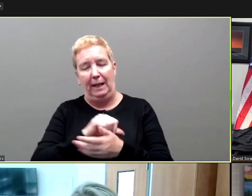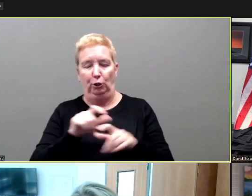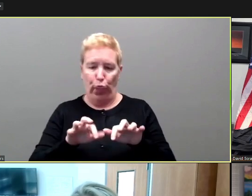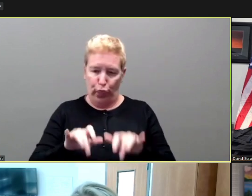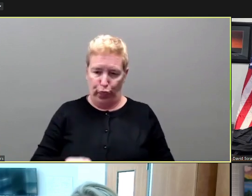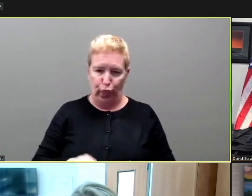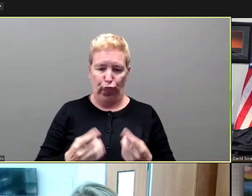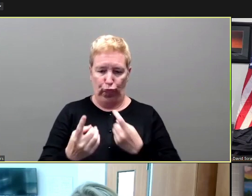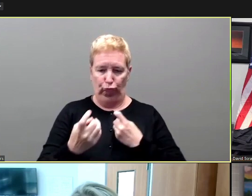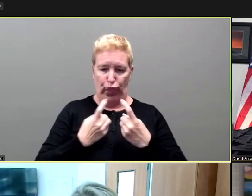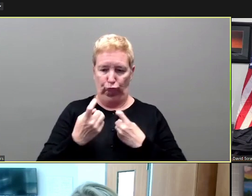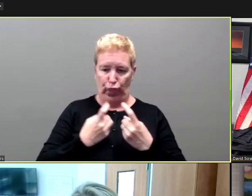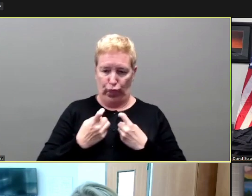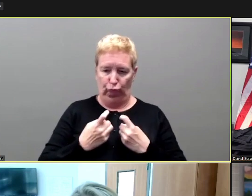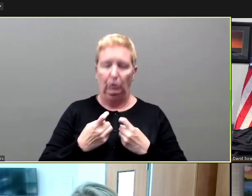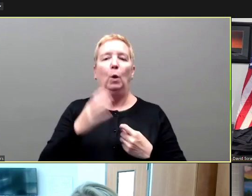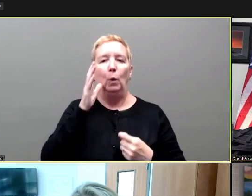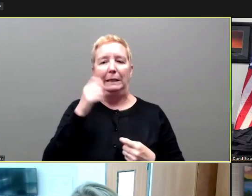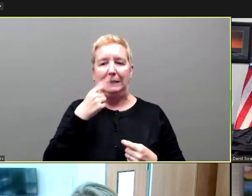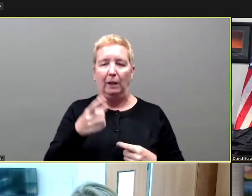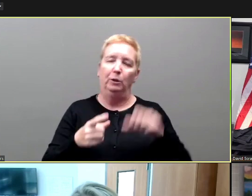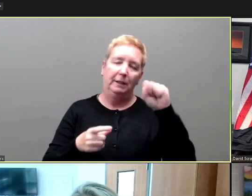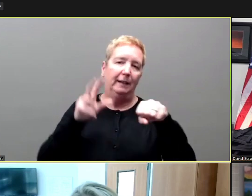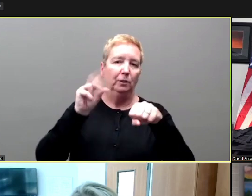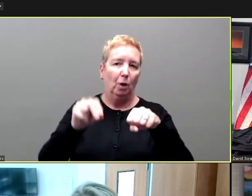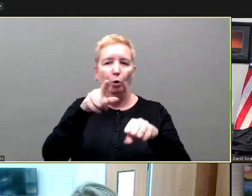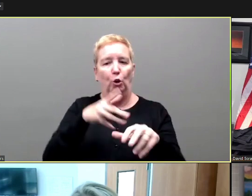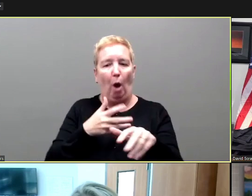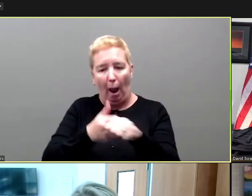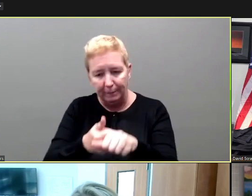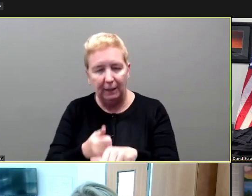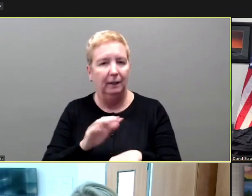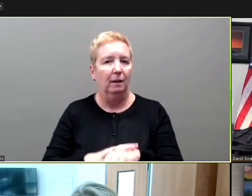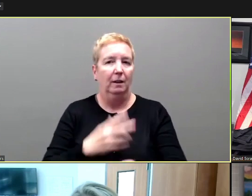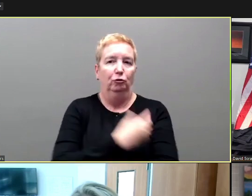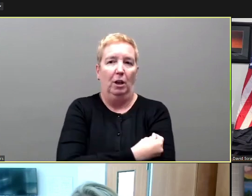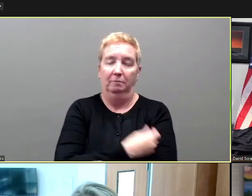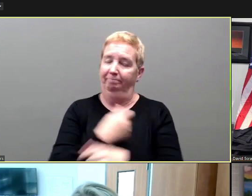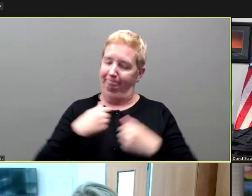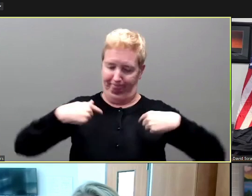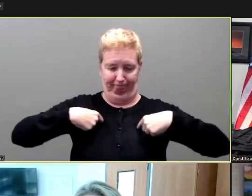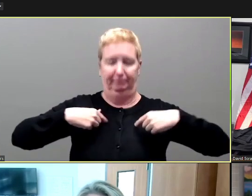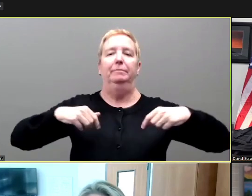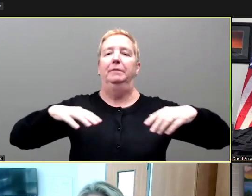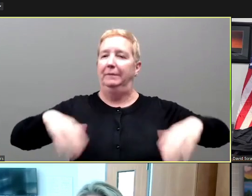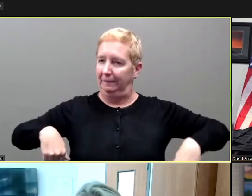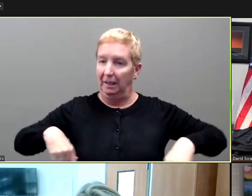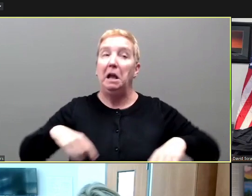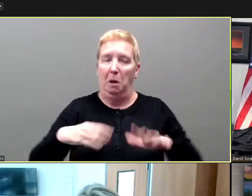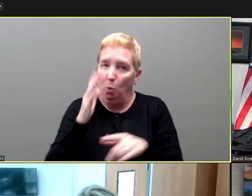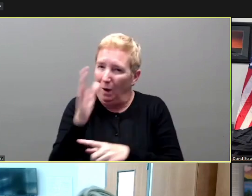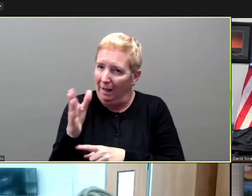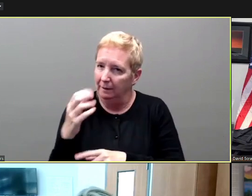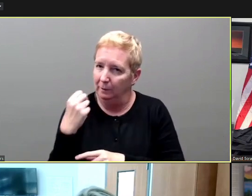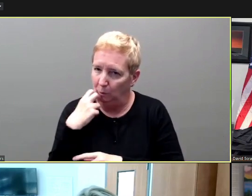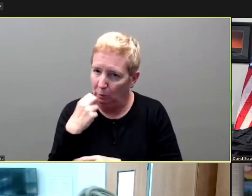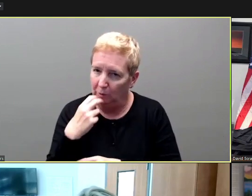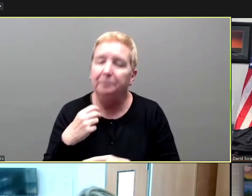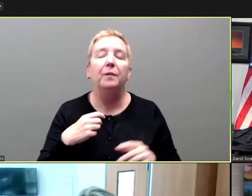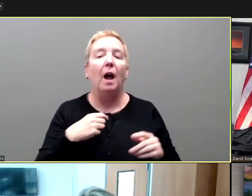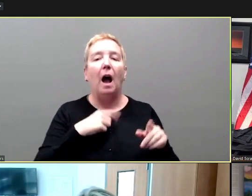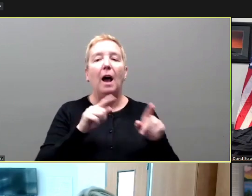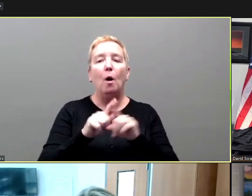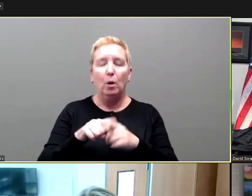did it this morning. I'm not up to date, but I will be soon. I also bookmarked the